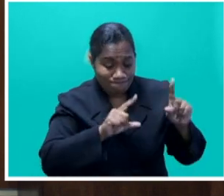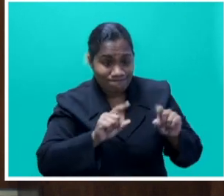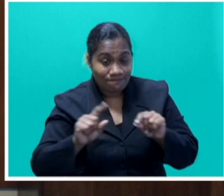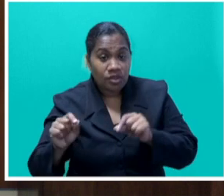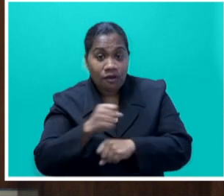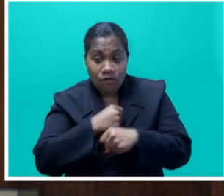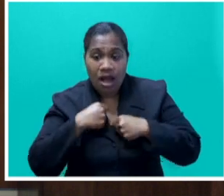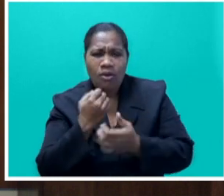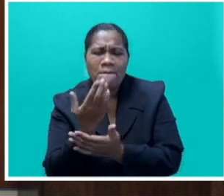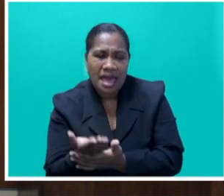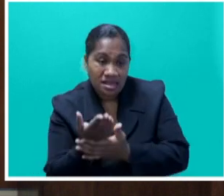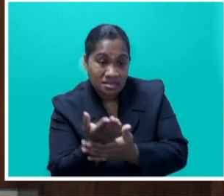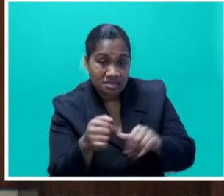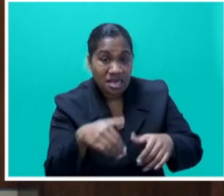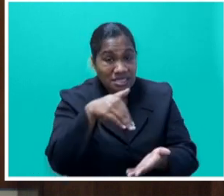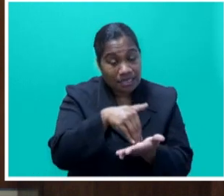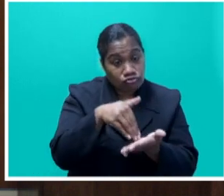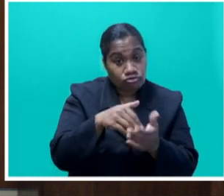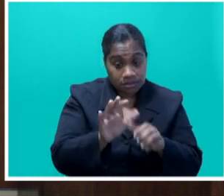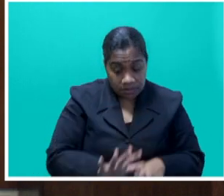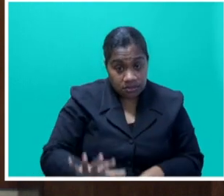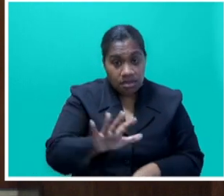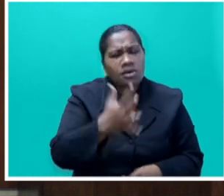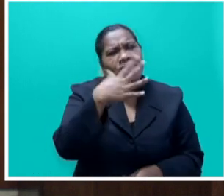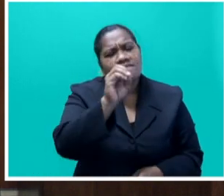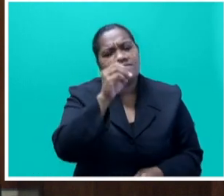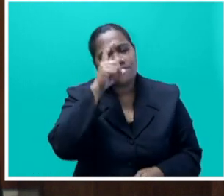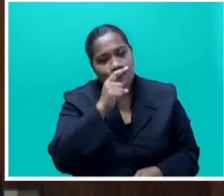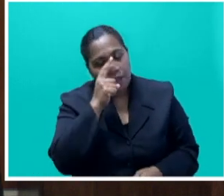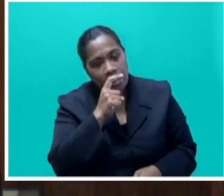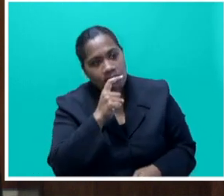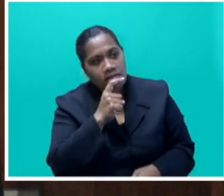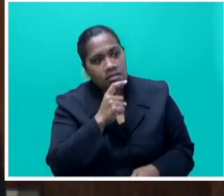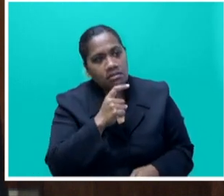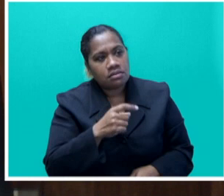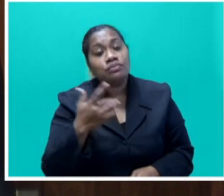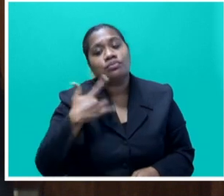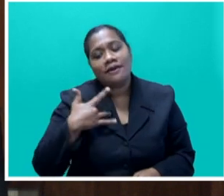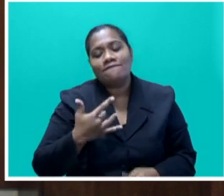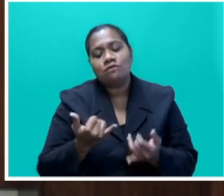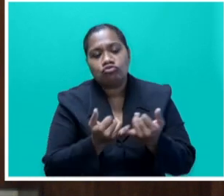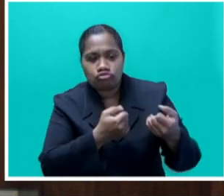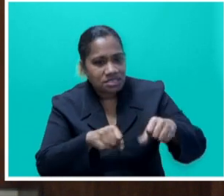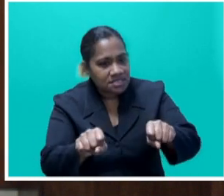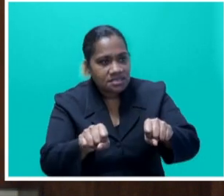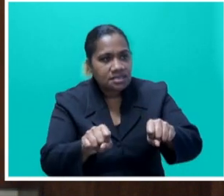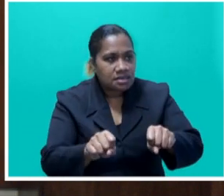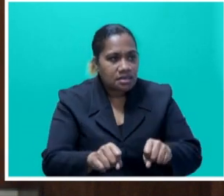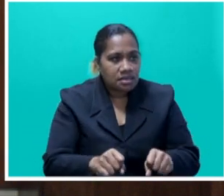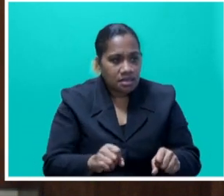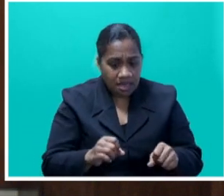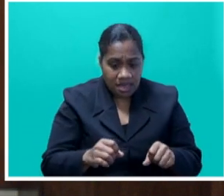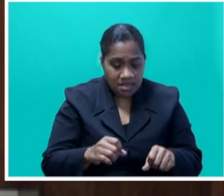Central Division, Mr. Speaker, say there are close to 50 people who actually live on our streets. And the latest profiling we did,